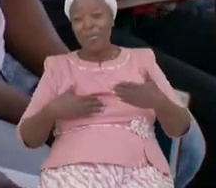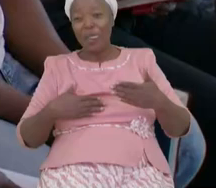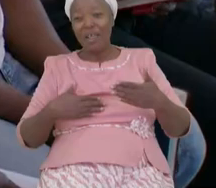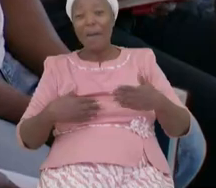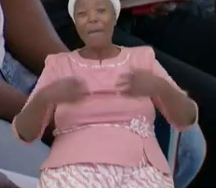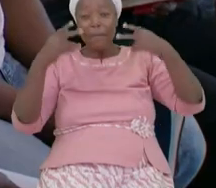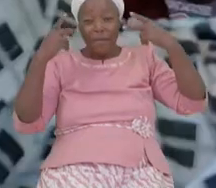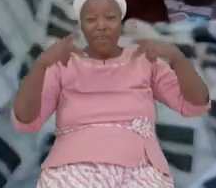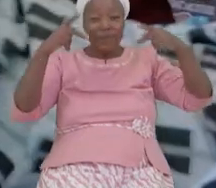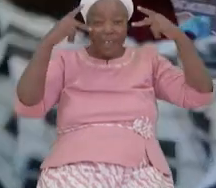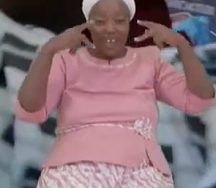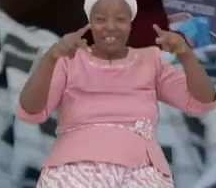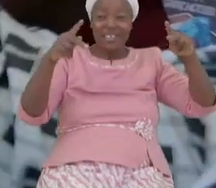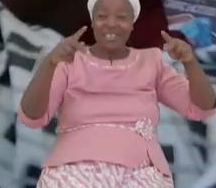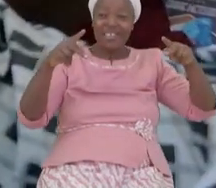prosperous,